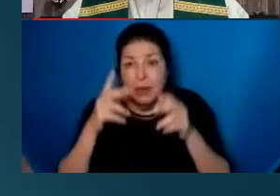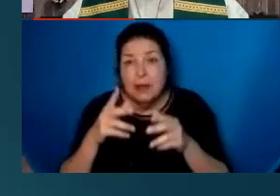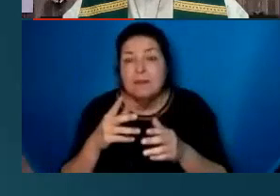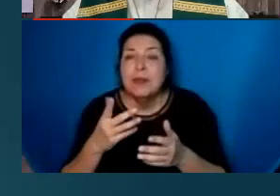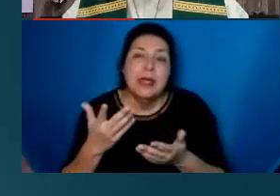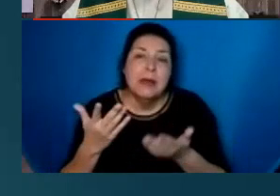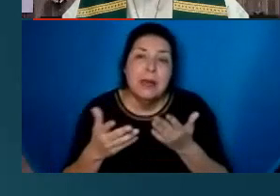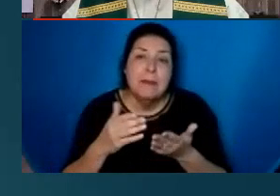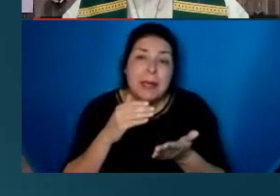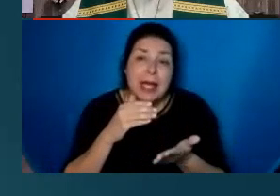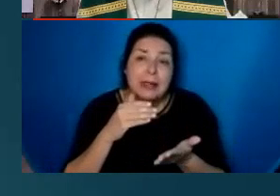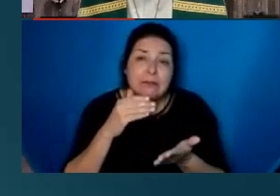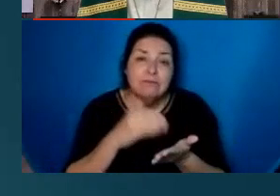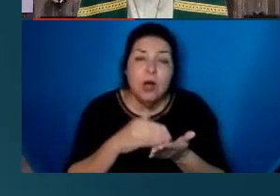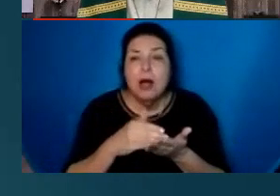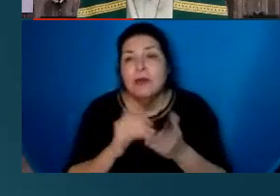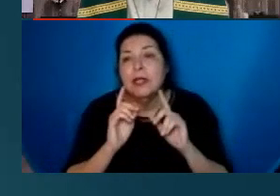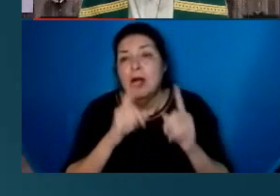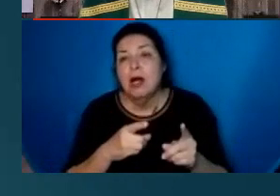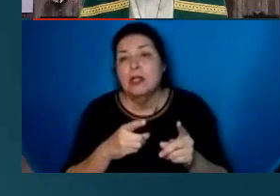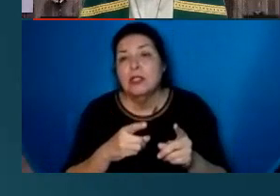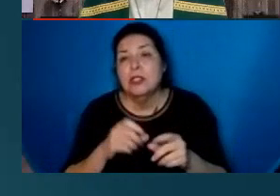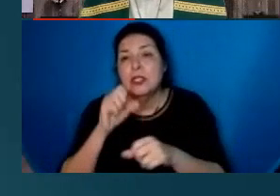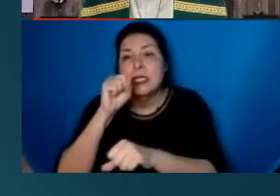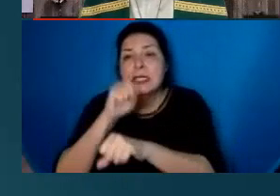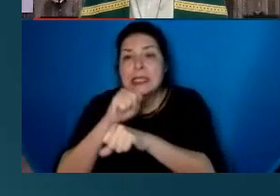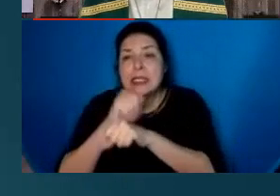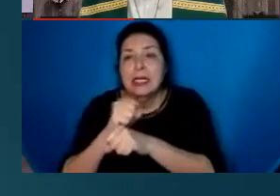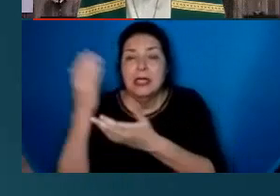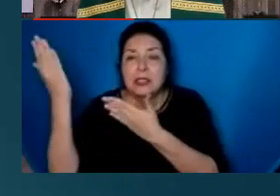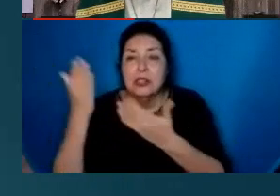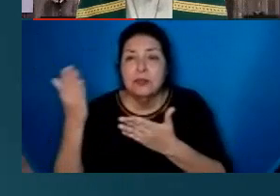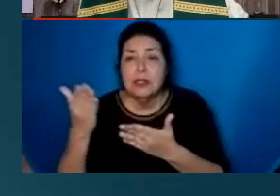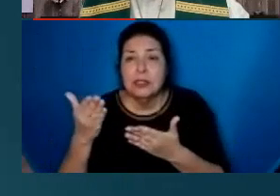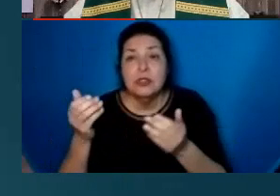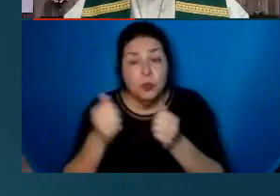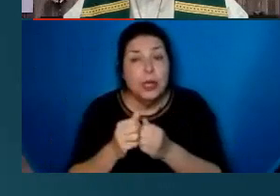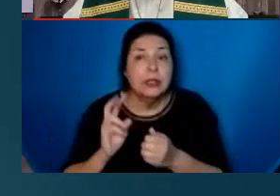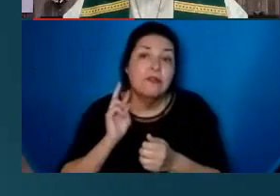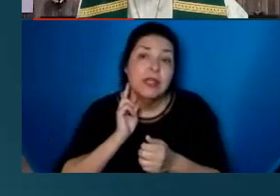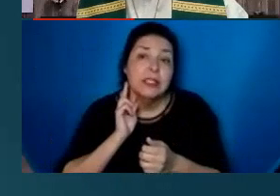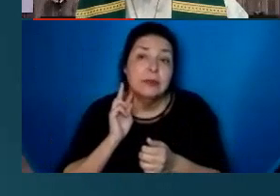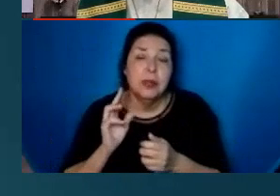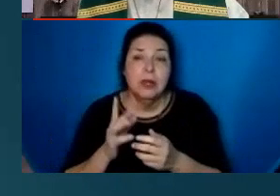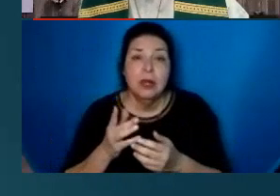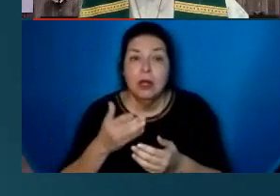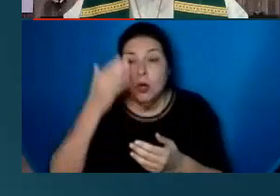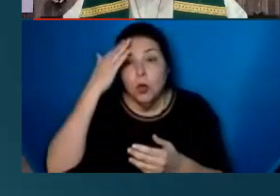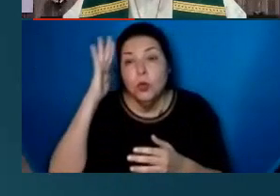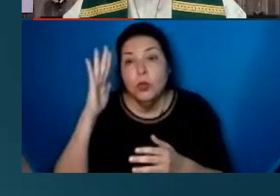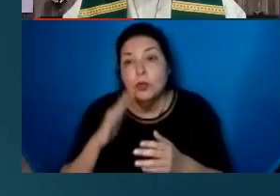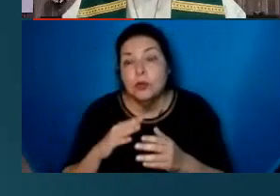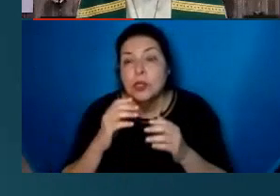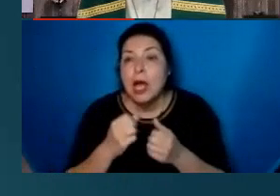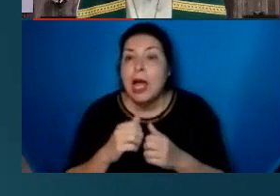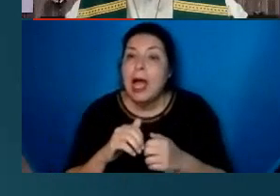attending synagogue services along with the victim. Who knows how long this demon attended the synagogue with